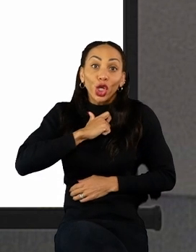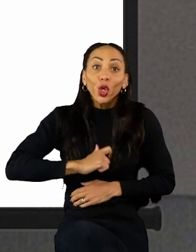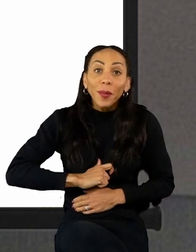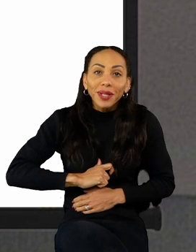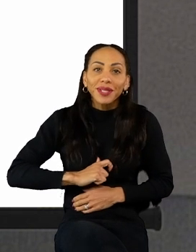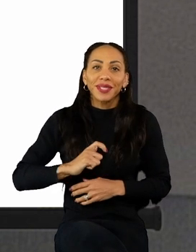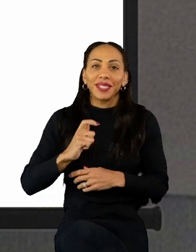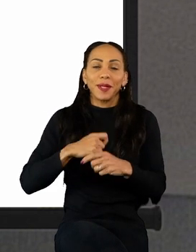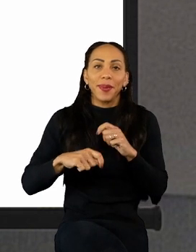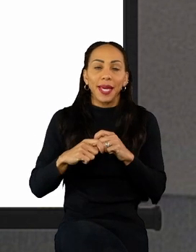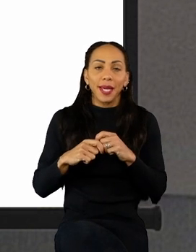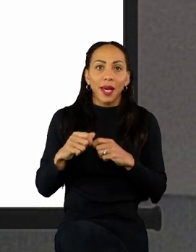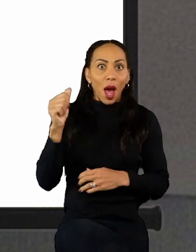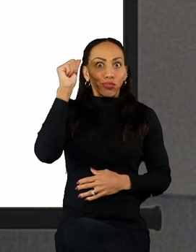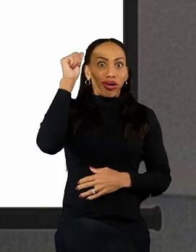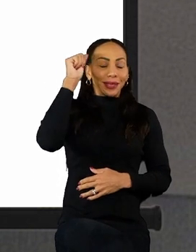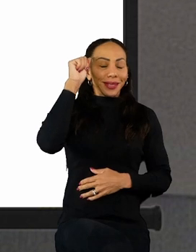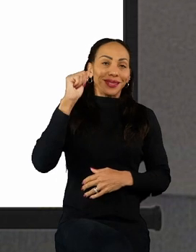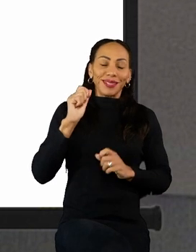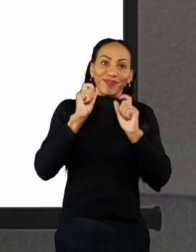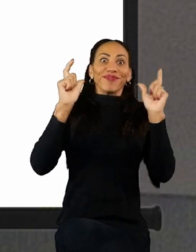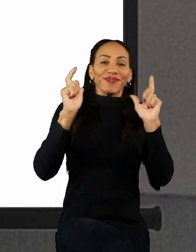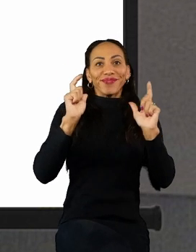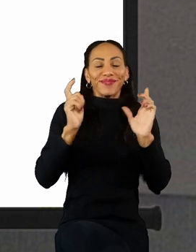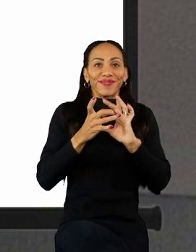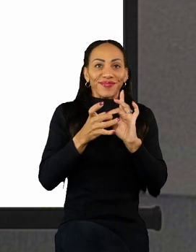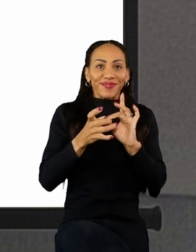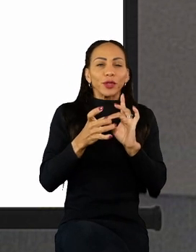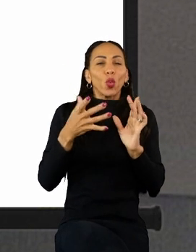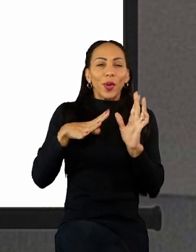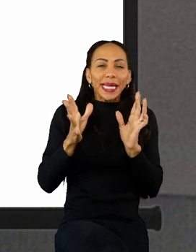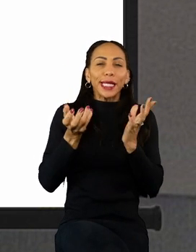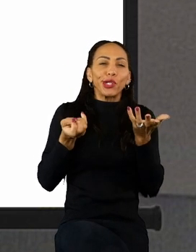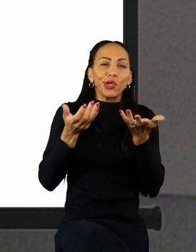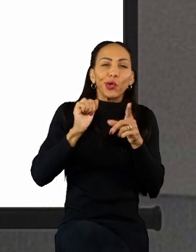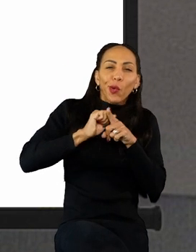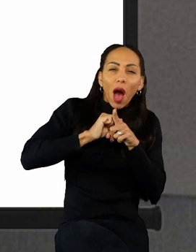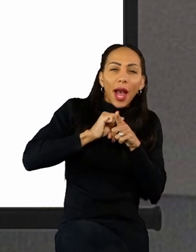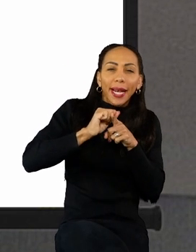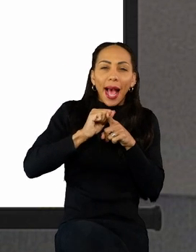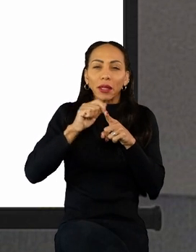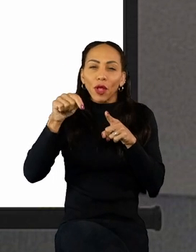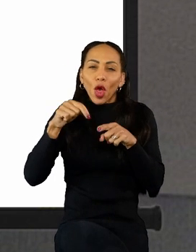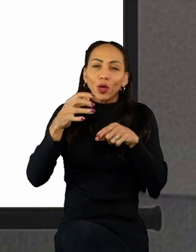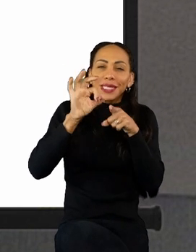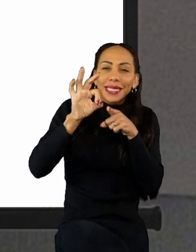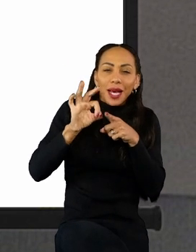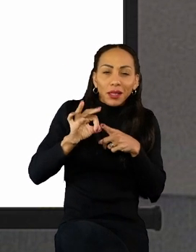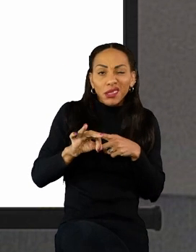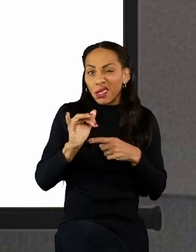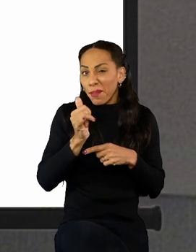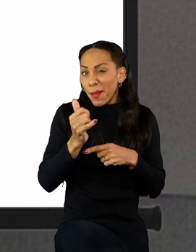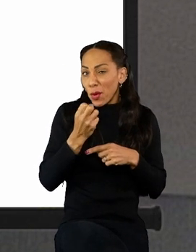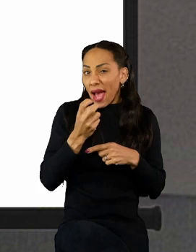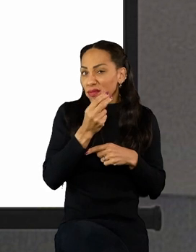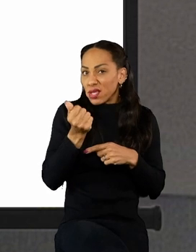that telepresence situation, I think there's quite a lot of conversation and working out to be had around that, and